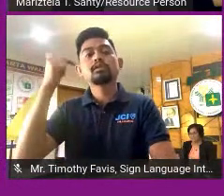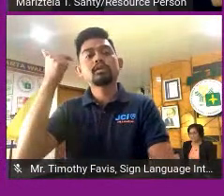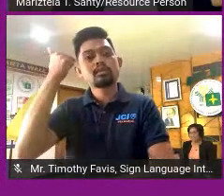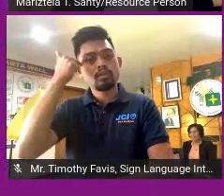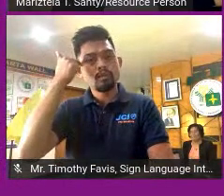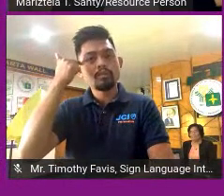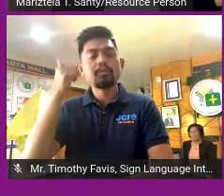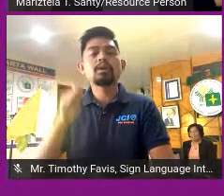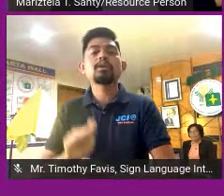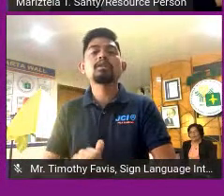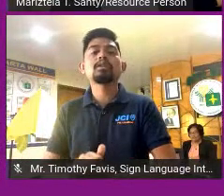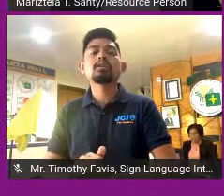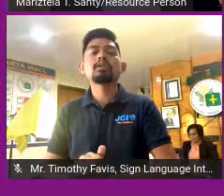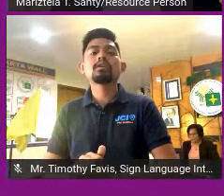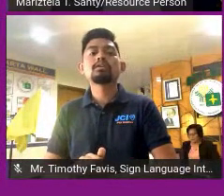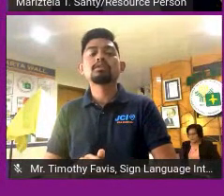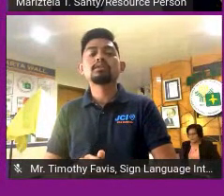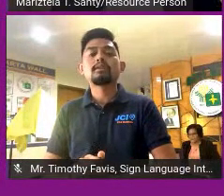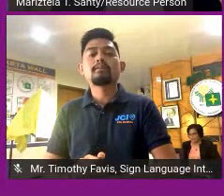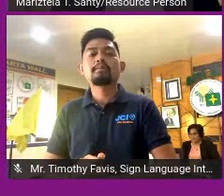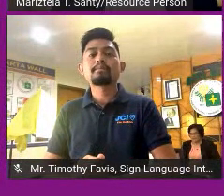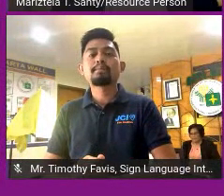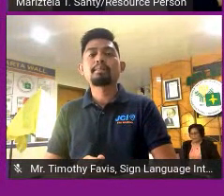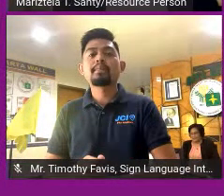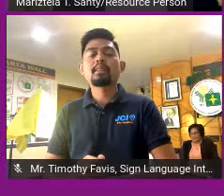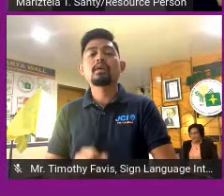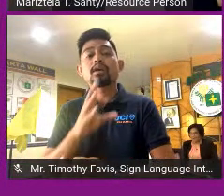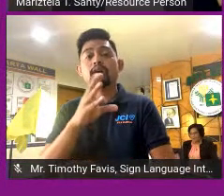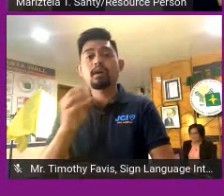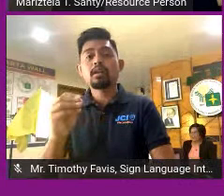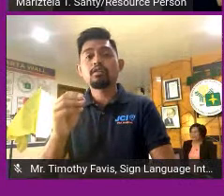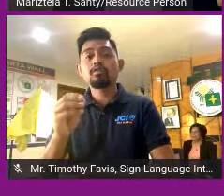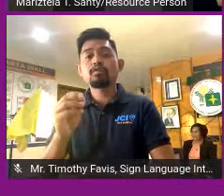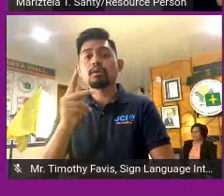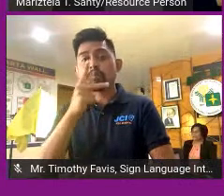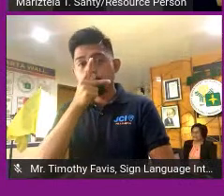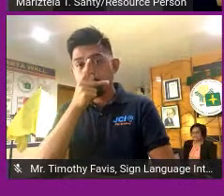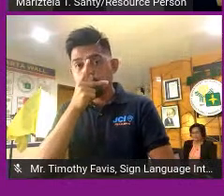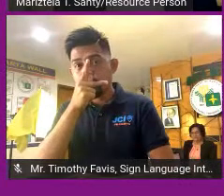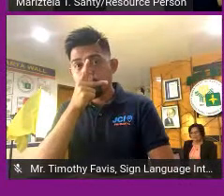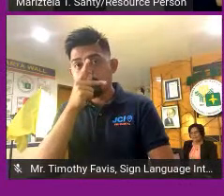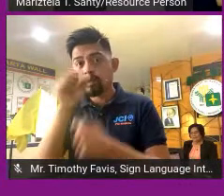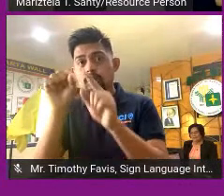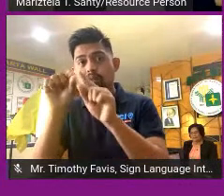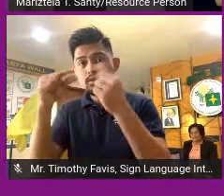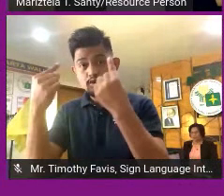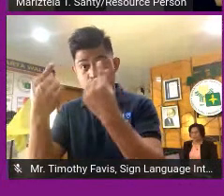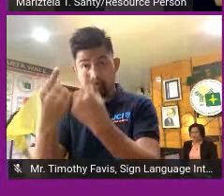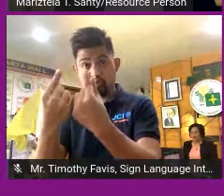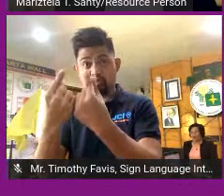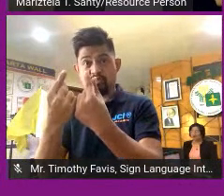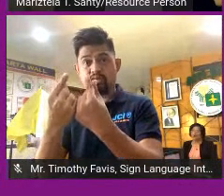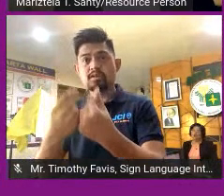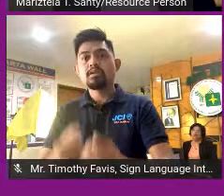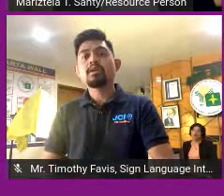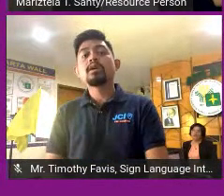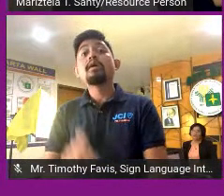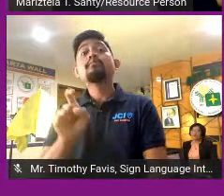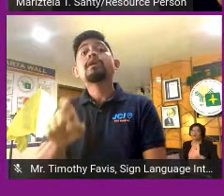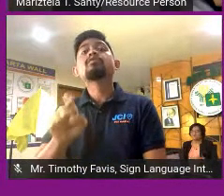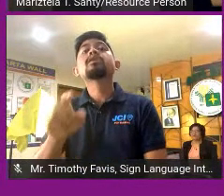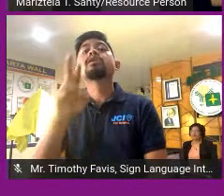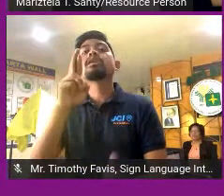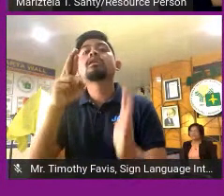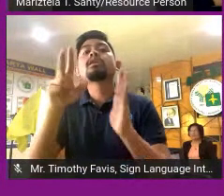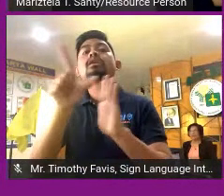agencies, the issues, and the private entities. That is a mandate to all,